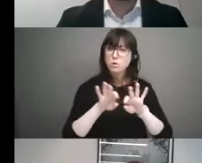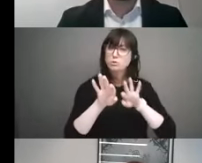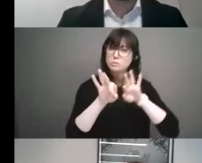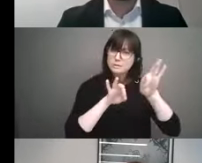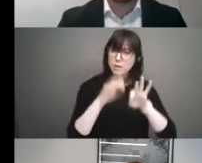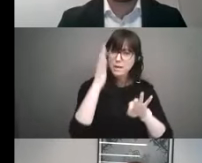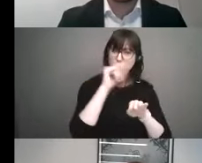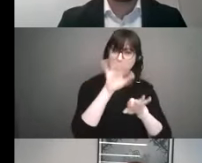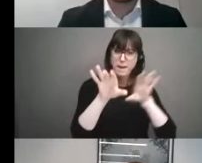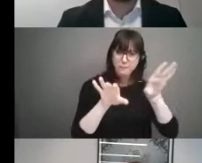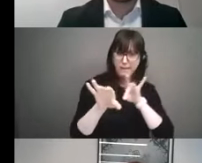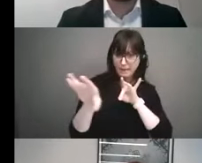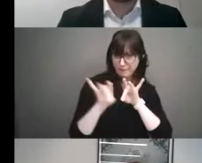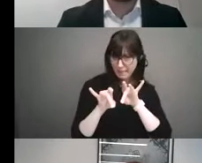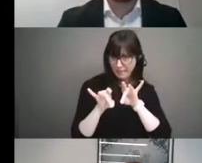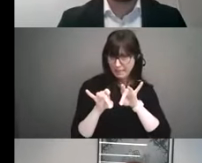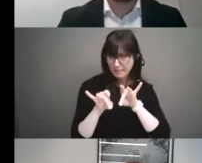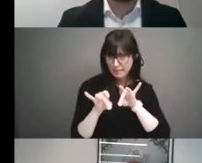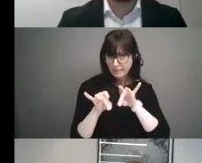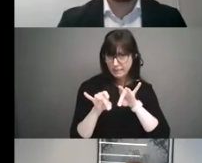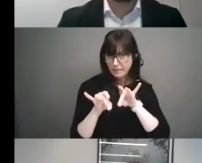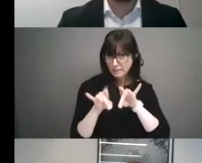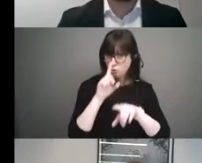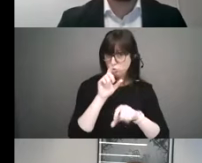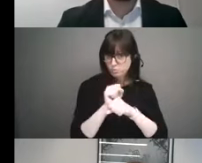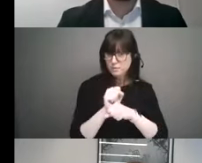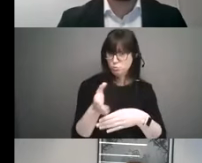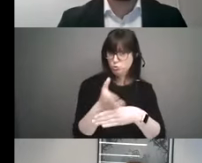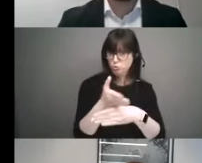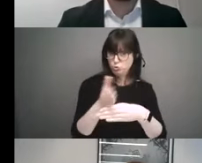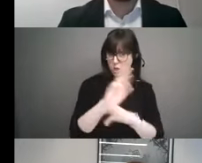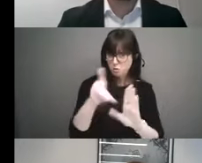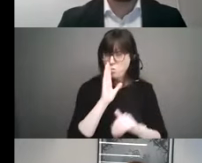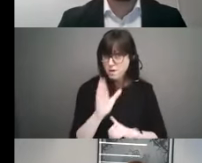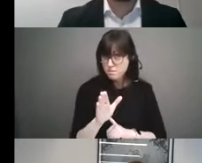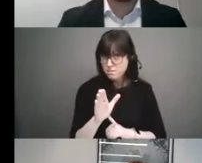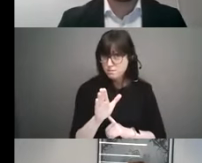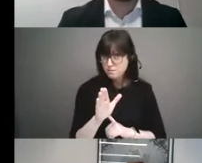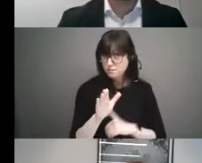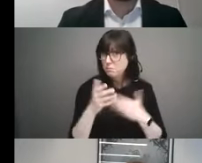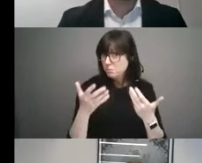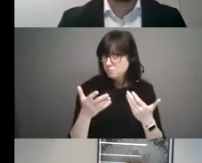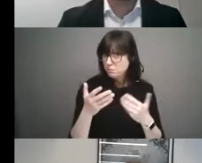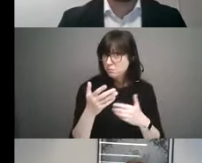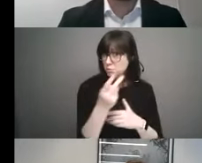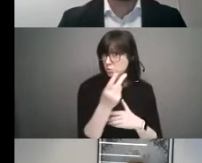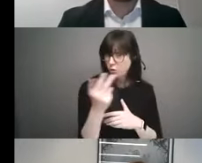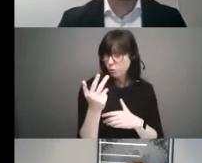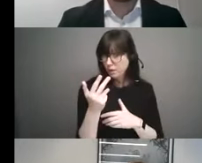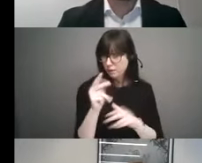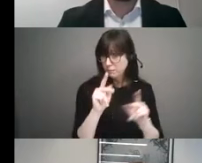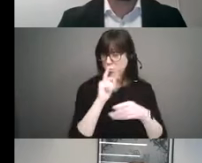So is the appointment to be truly joint? In other words, those two persons or three persons, as the case may